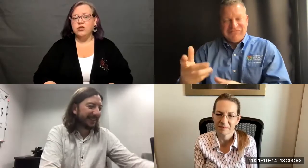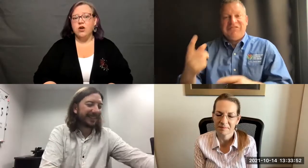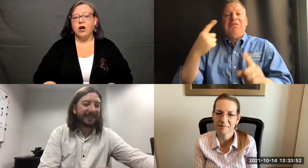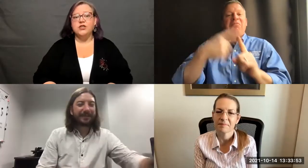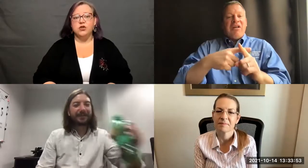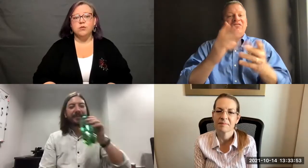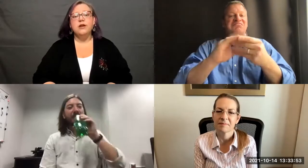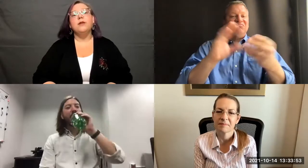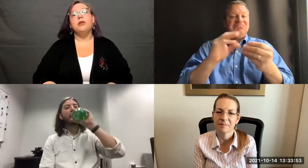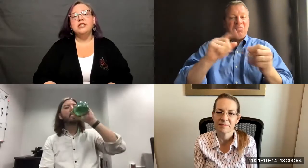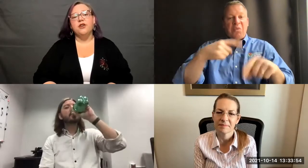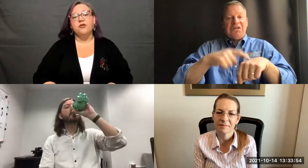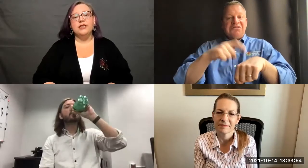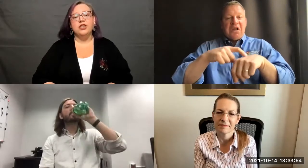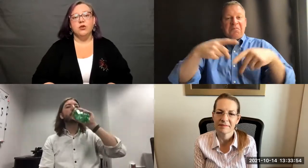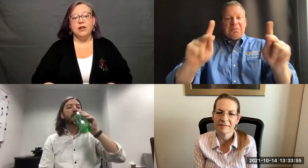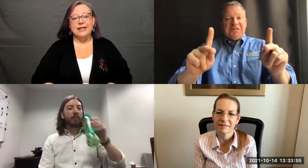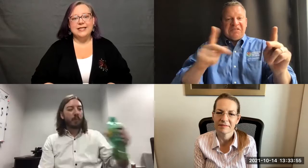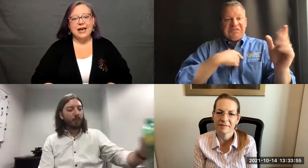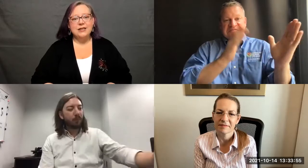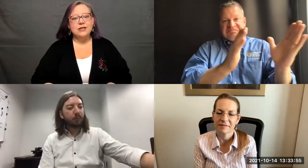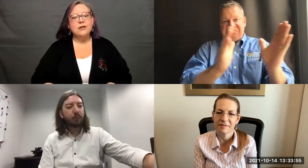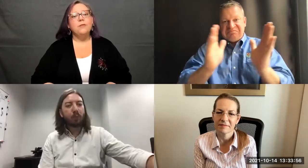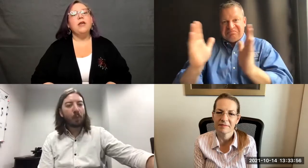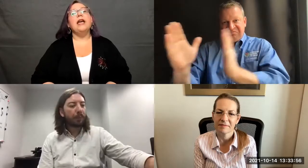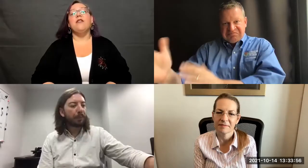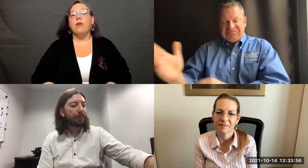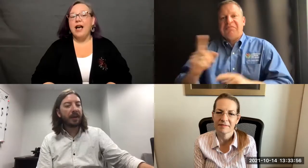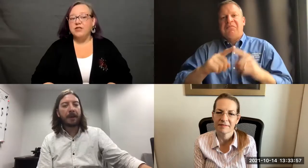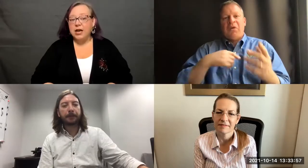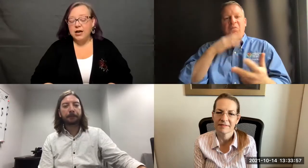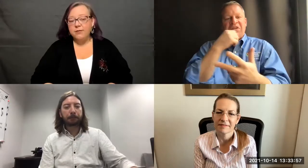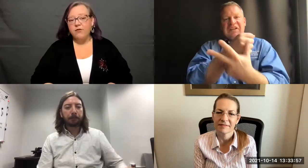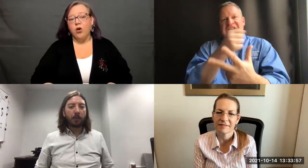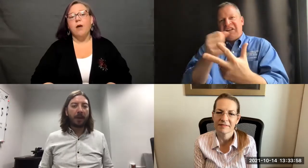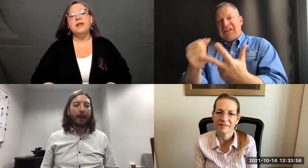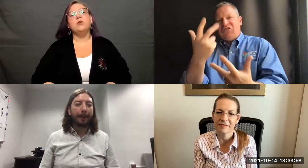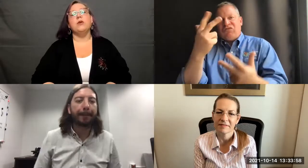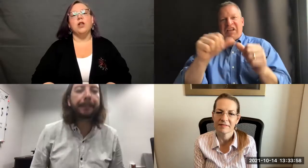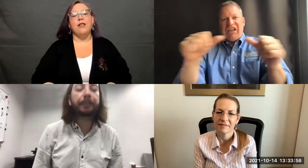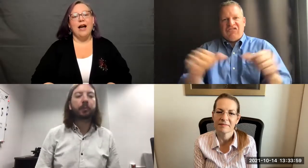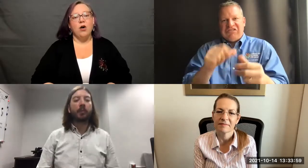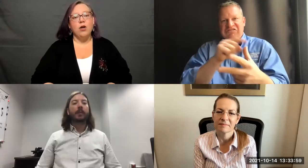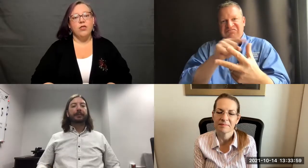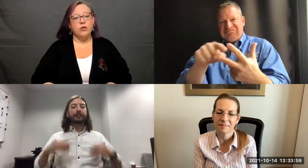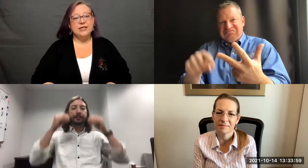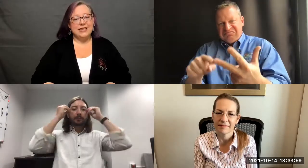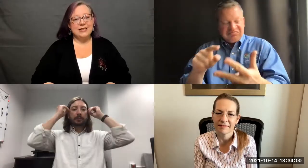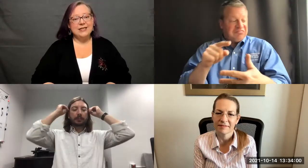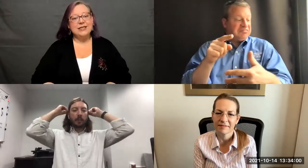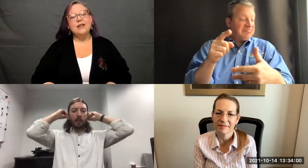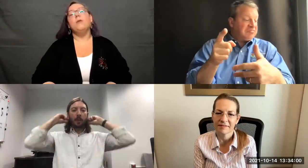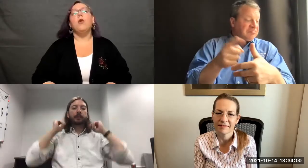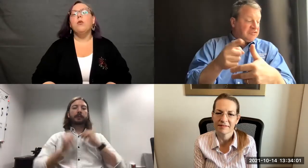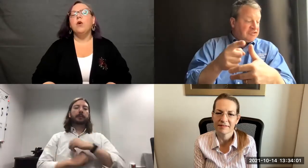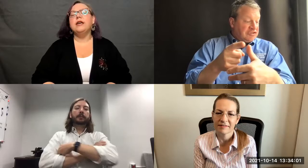feature on Zoom. Please feel free to utilize that. If we have time for comments, we will allow those